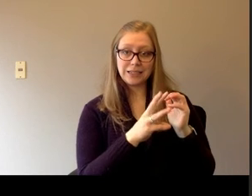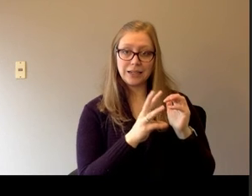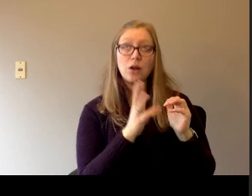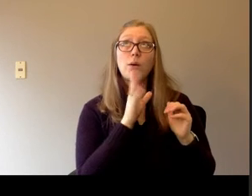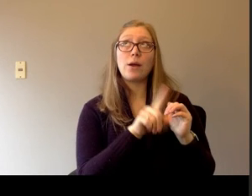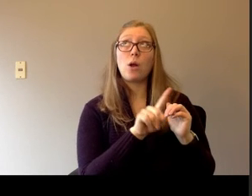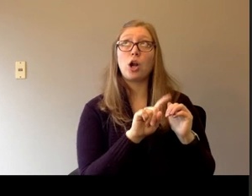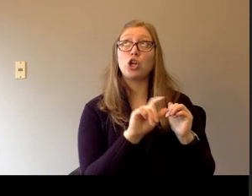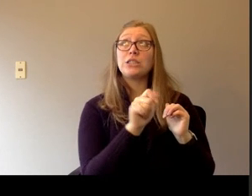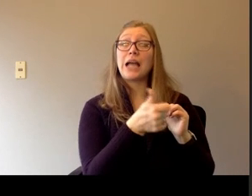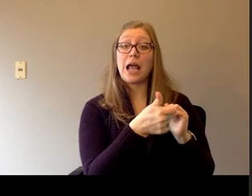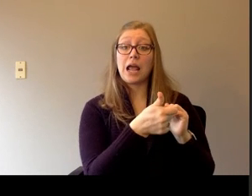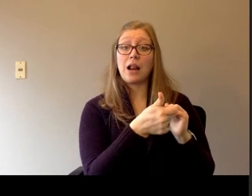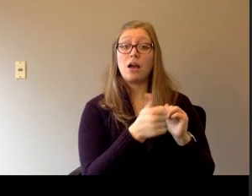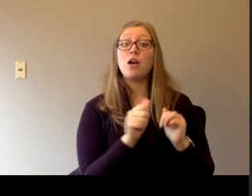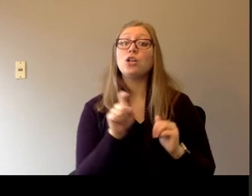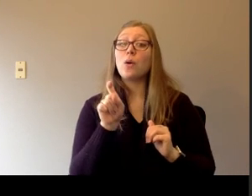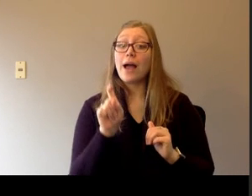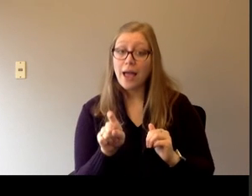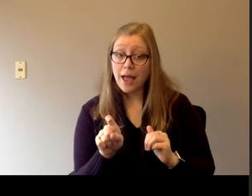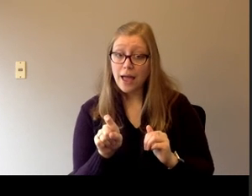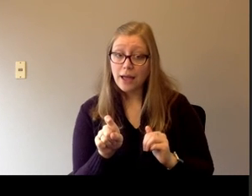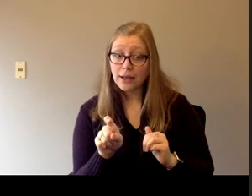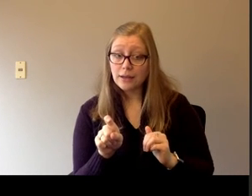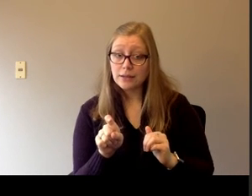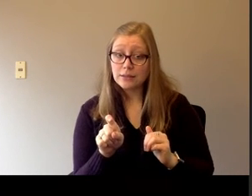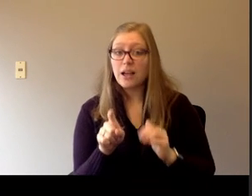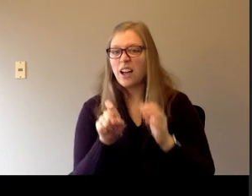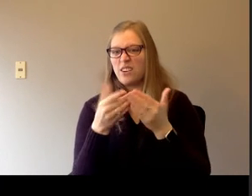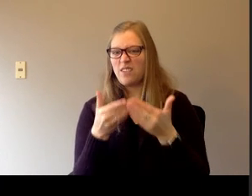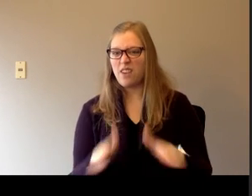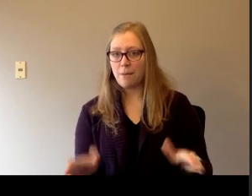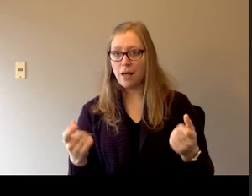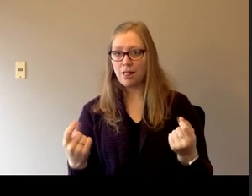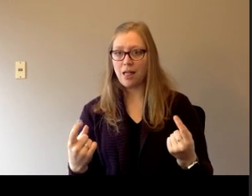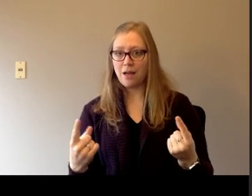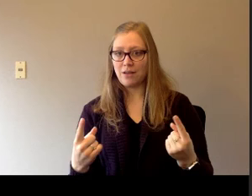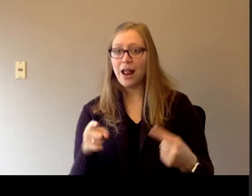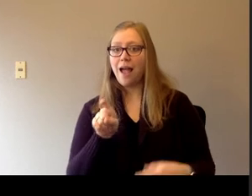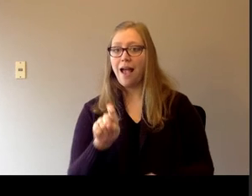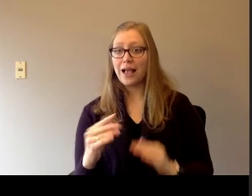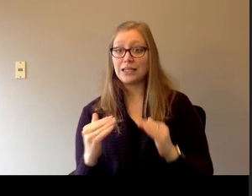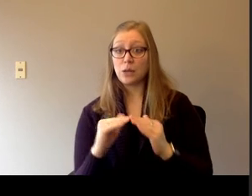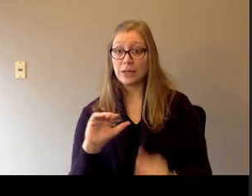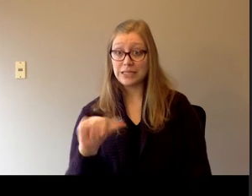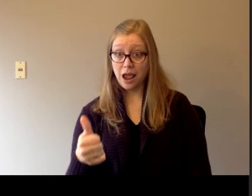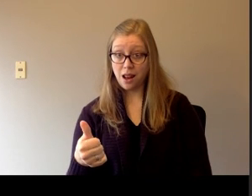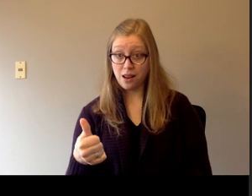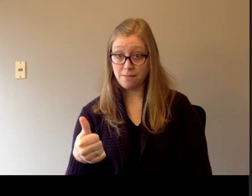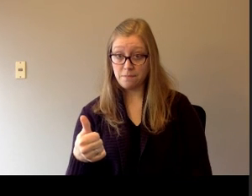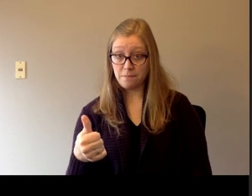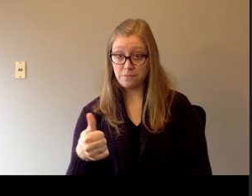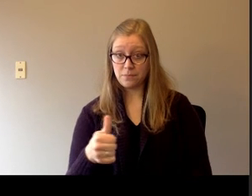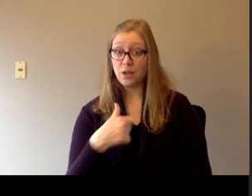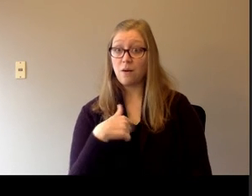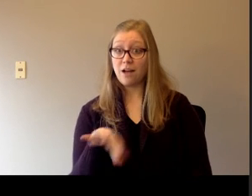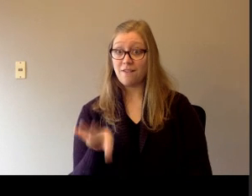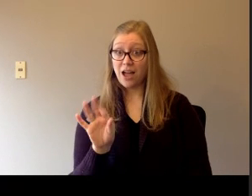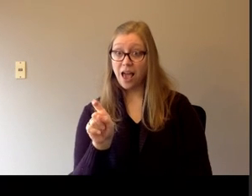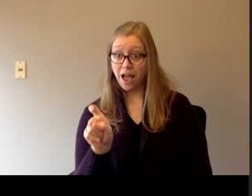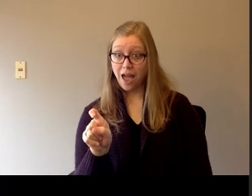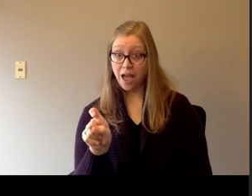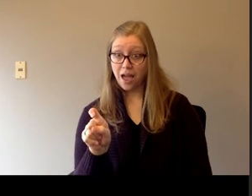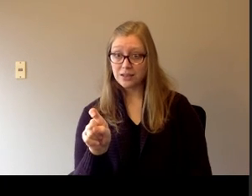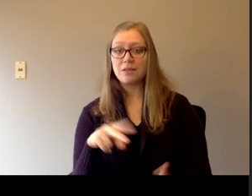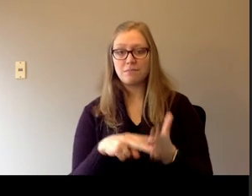I know that x has to be, by dividing by 11, is going to be 10. So x is 10. And once I find x, I know the